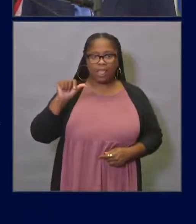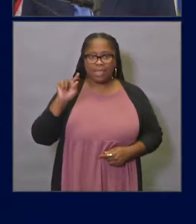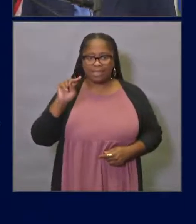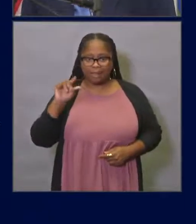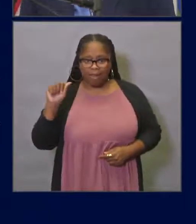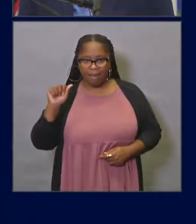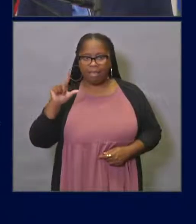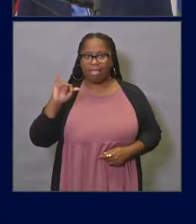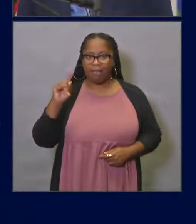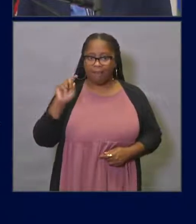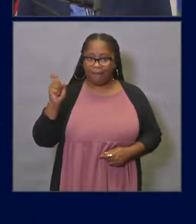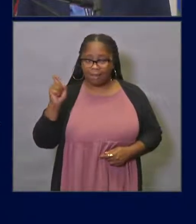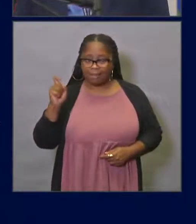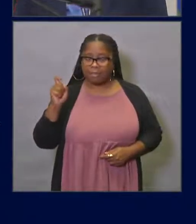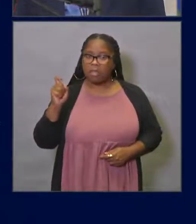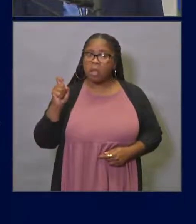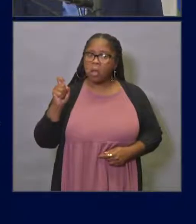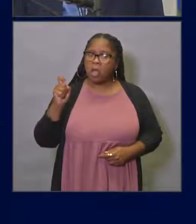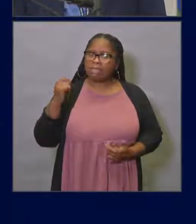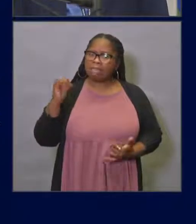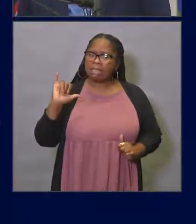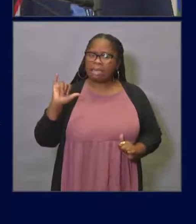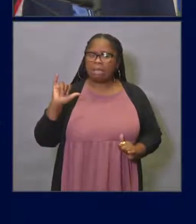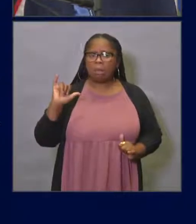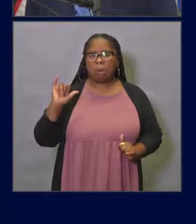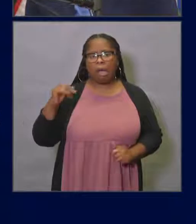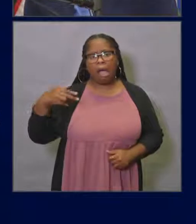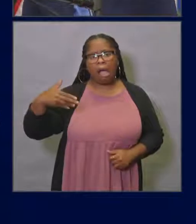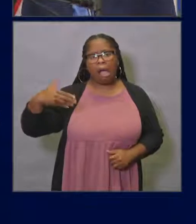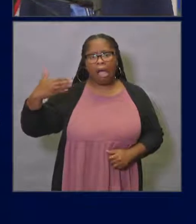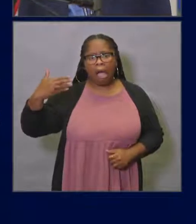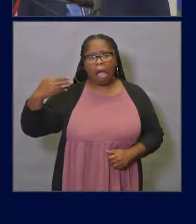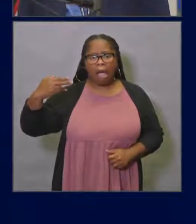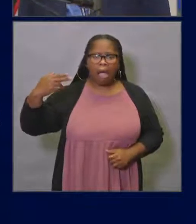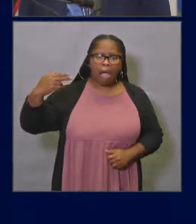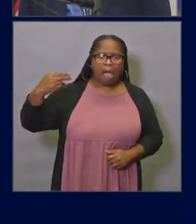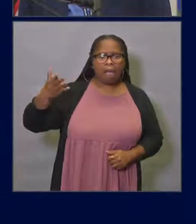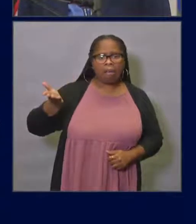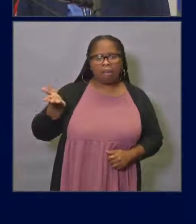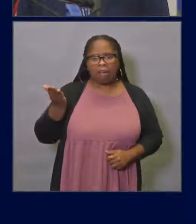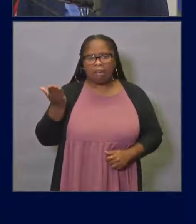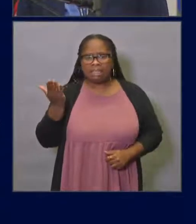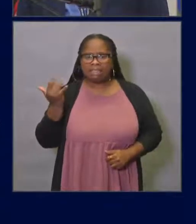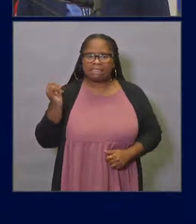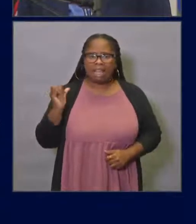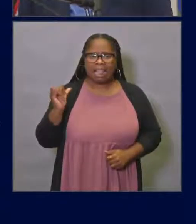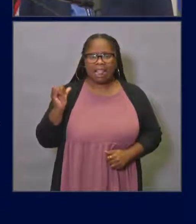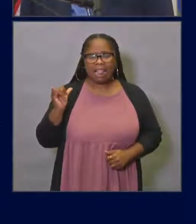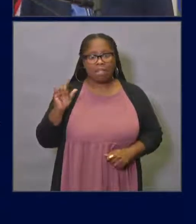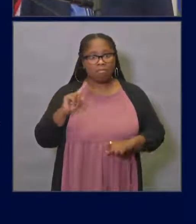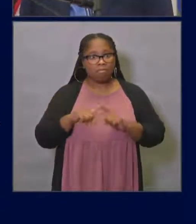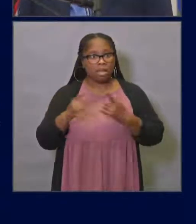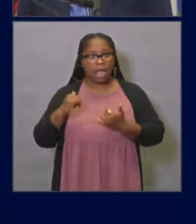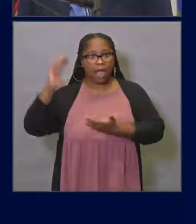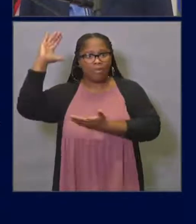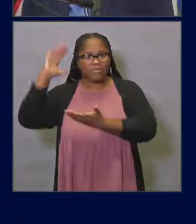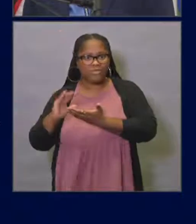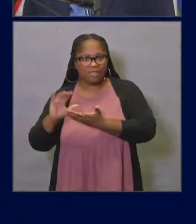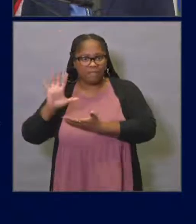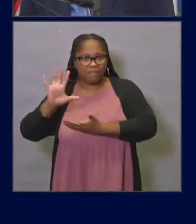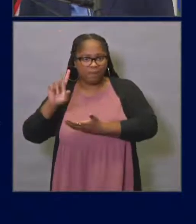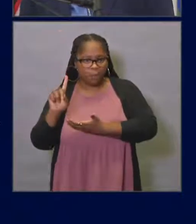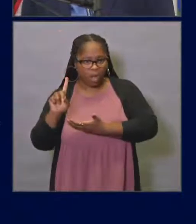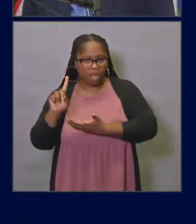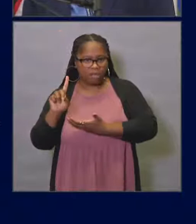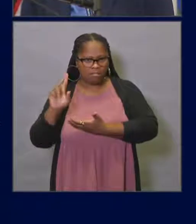could see it remains consistently higher than all other groups, is currently at 51 cases per 100,000